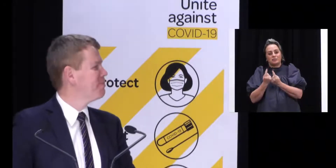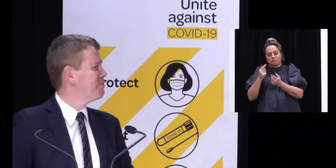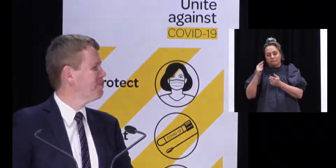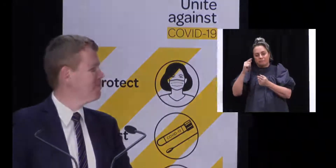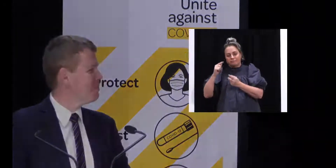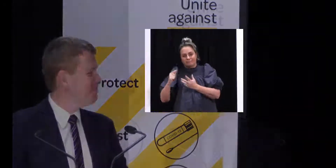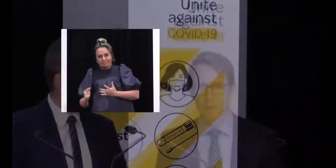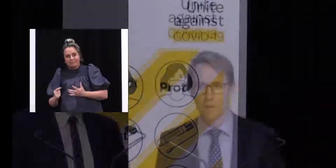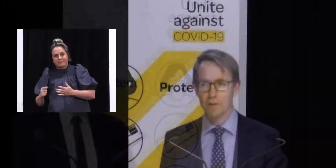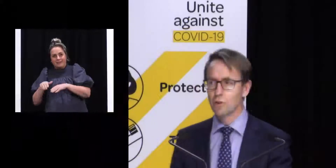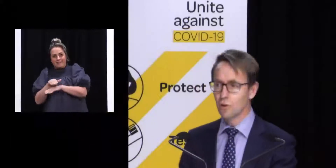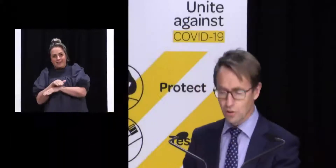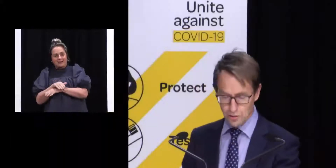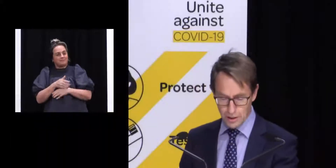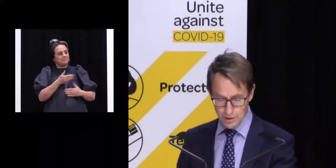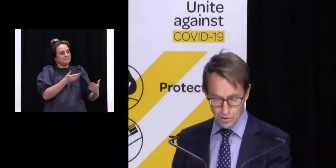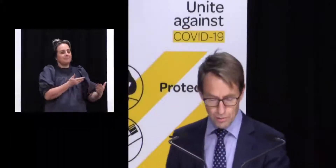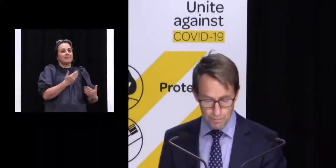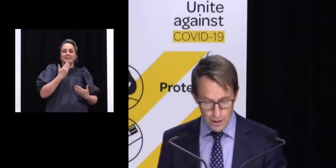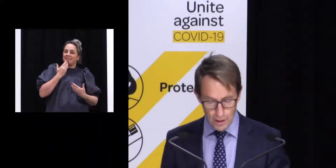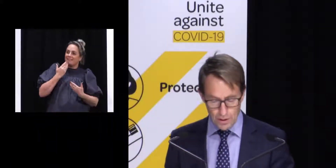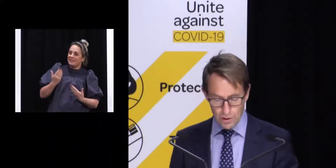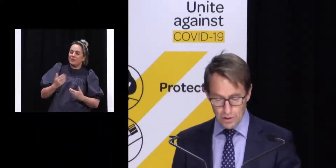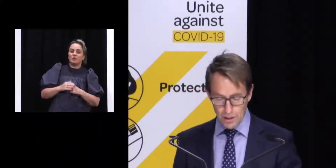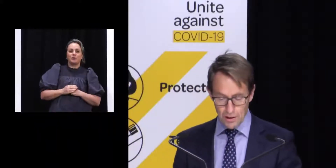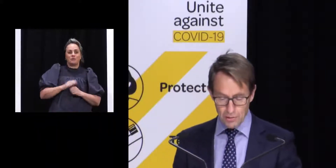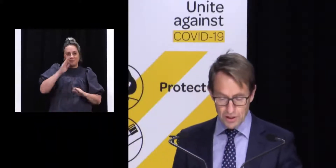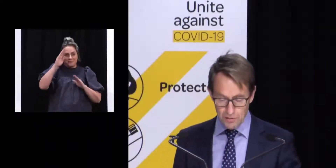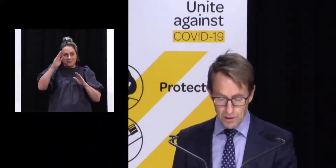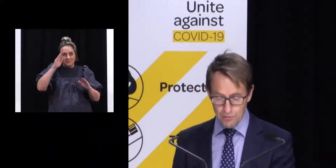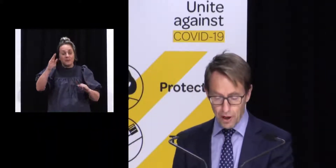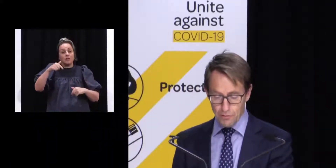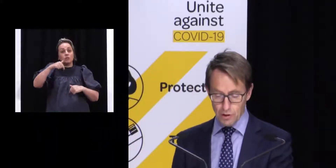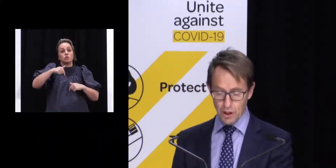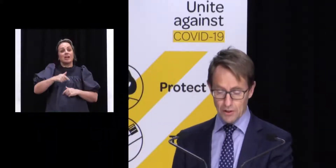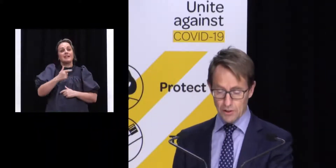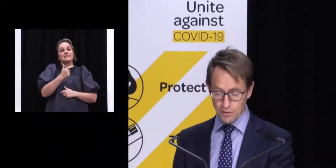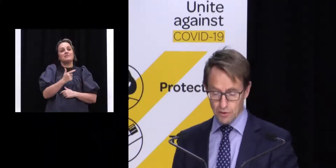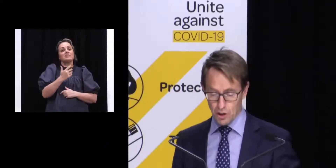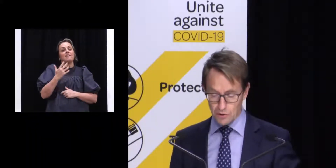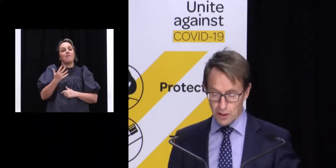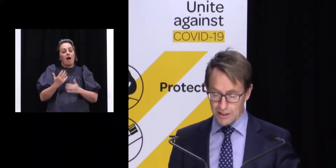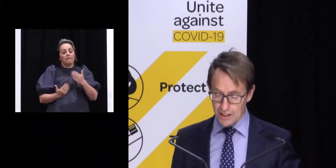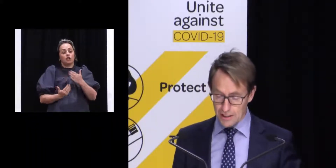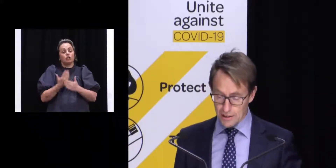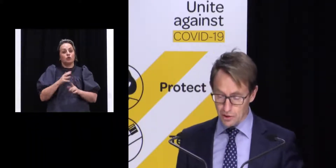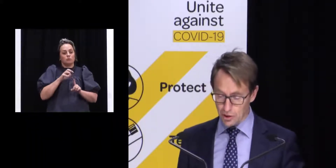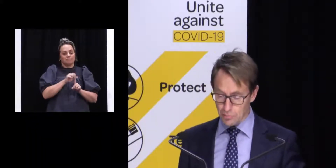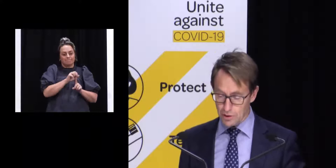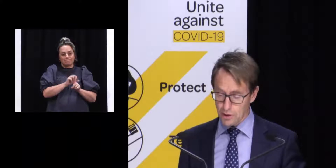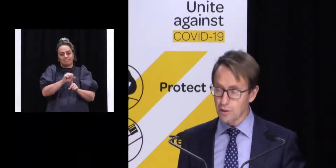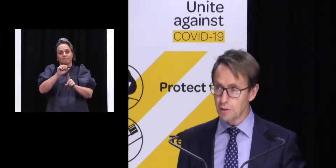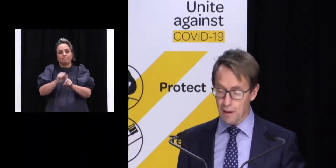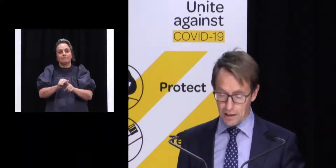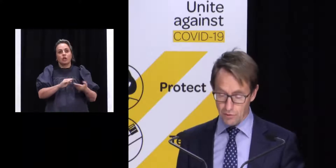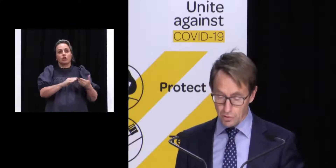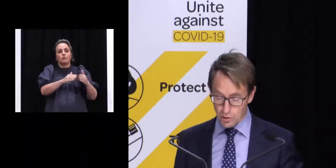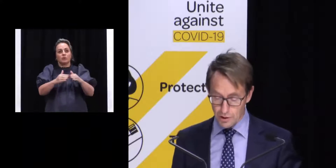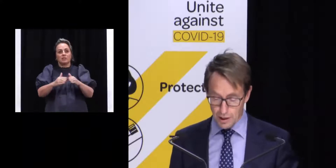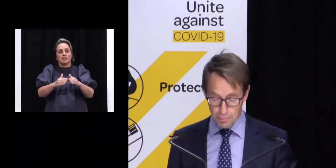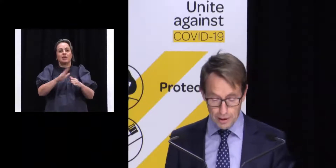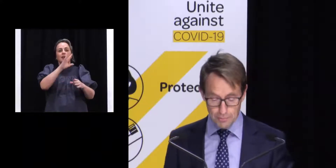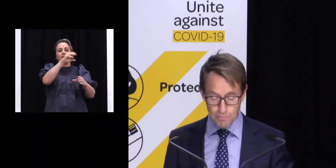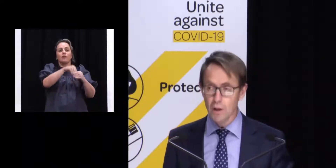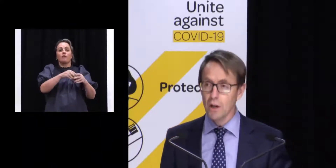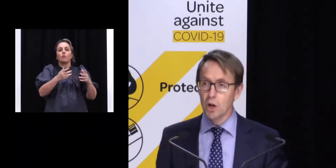questions. Thank you, Minister. Kia ora koutou katoa. So today there are 75 new cases of COVID-19 in the community that are part of the